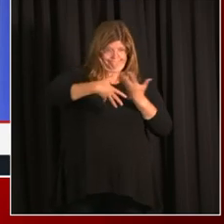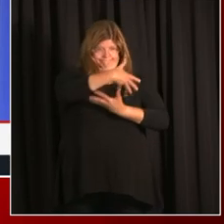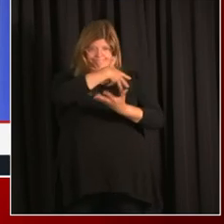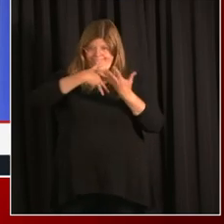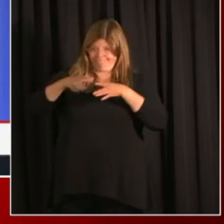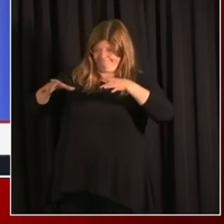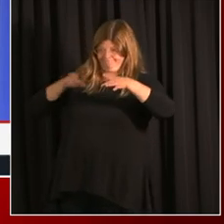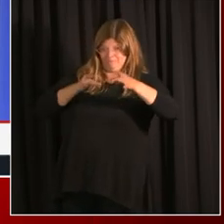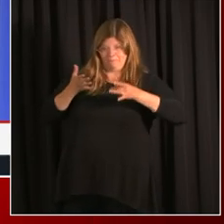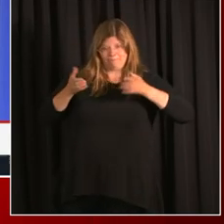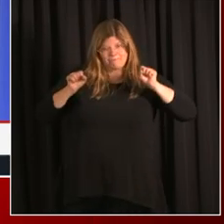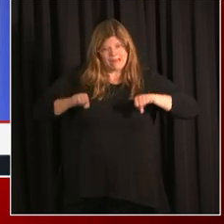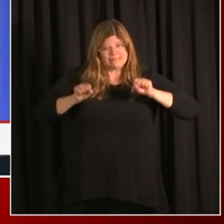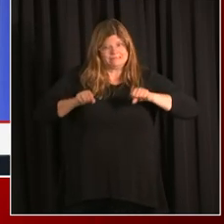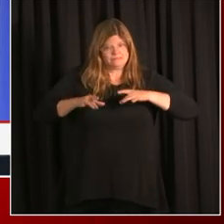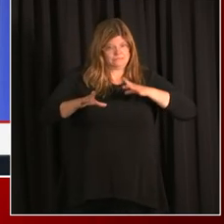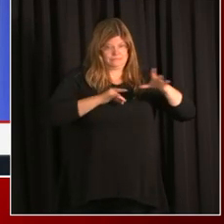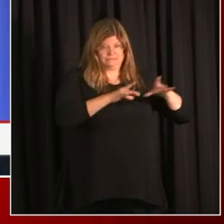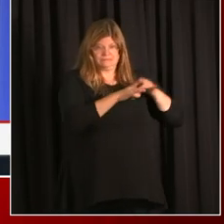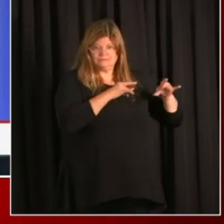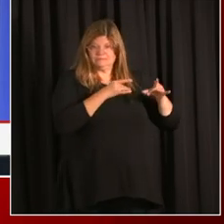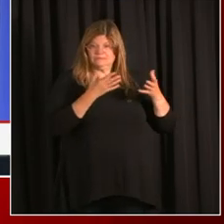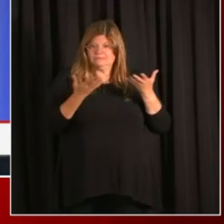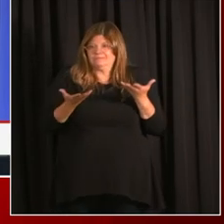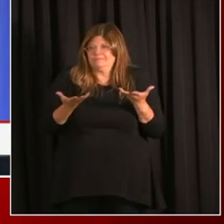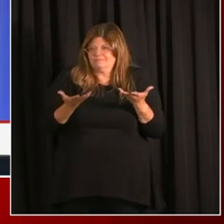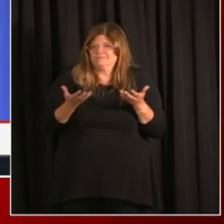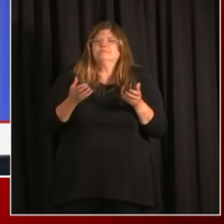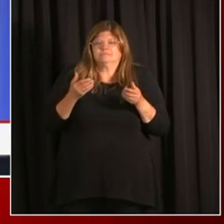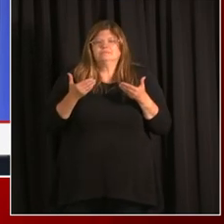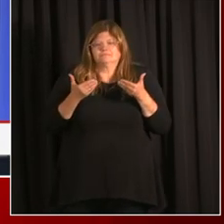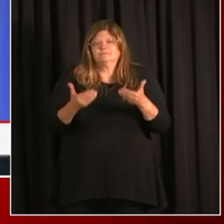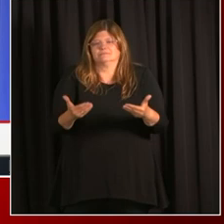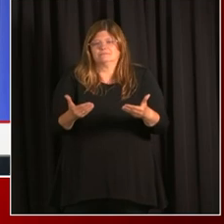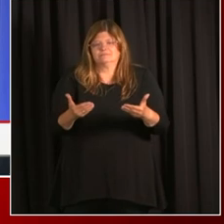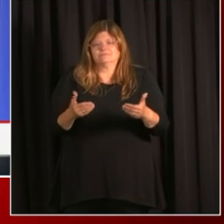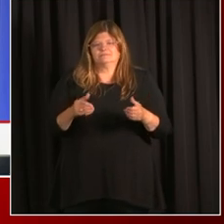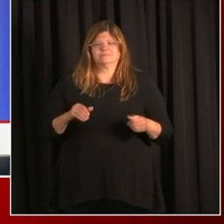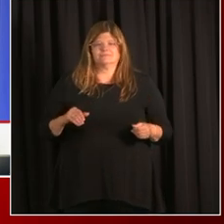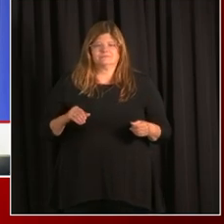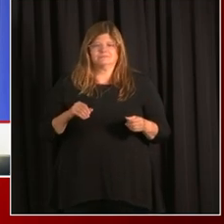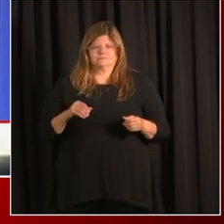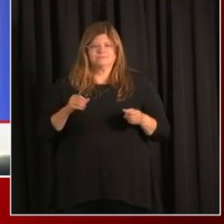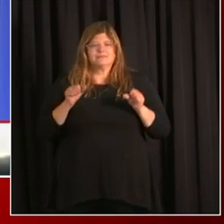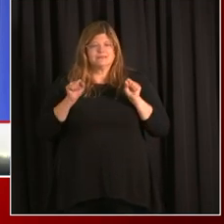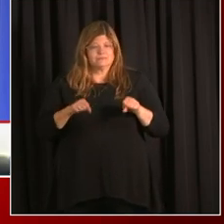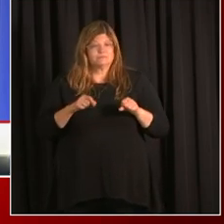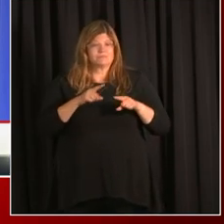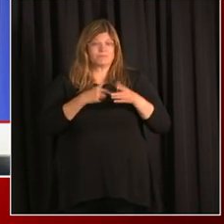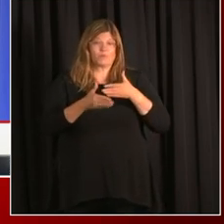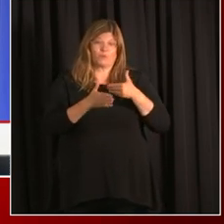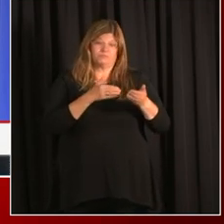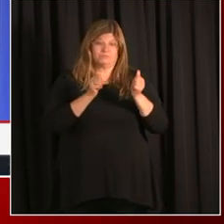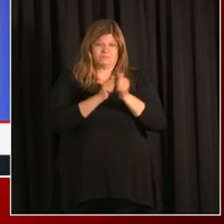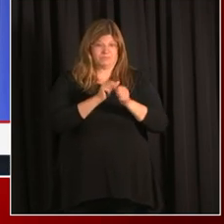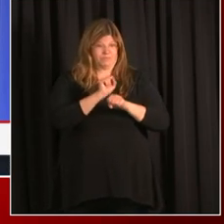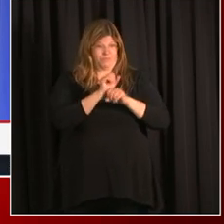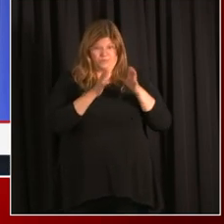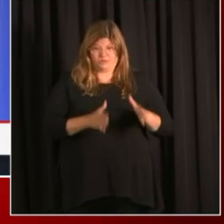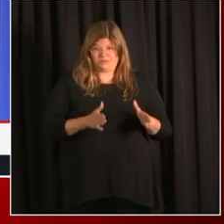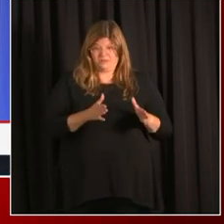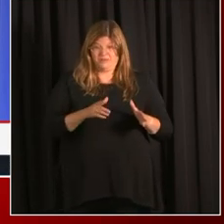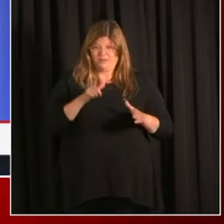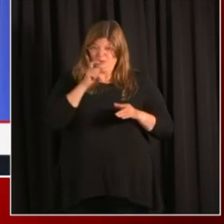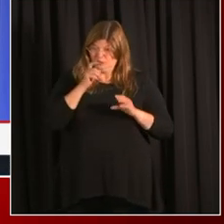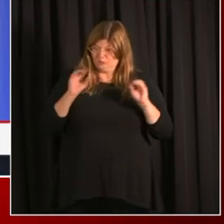into close contact, something had happened in that environment. There can be instances, even when the employees are